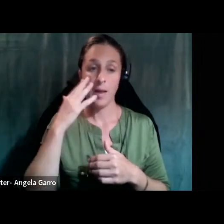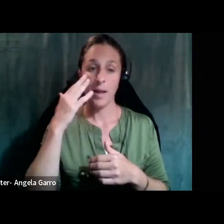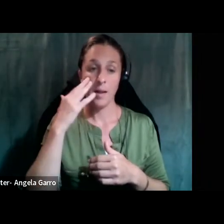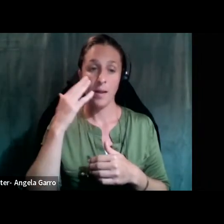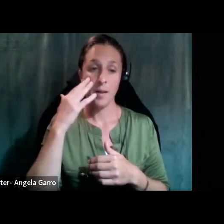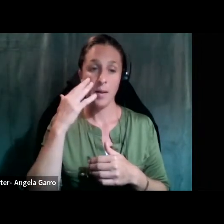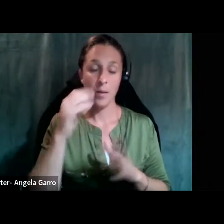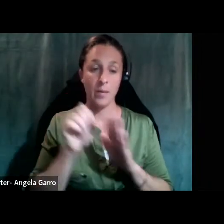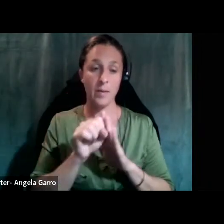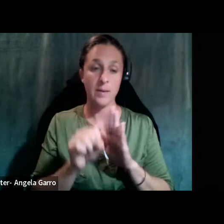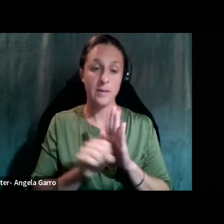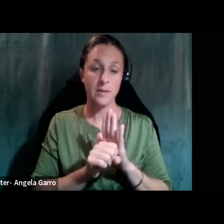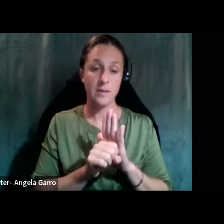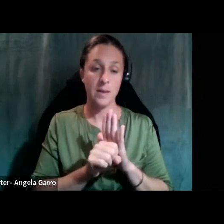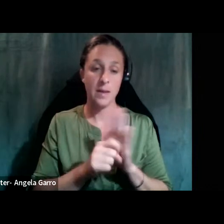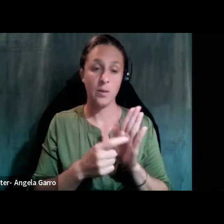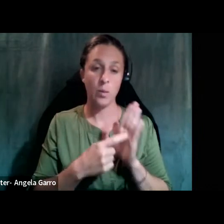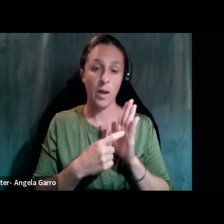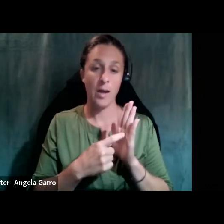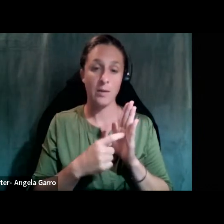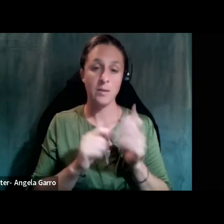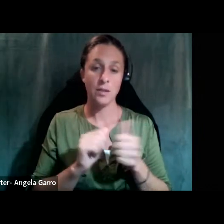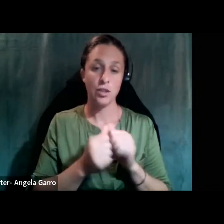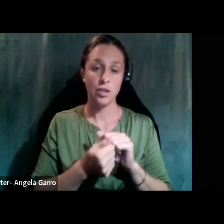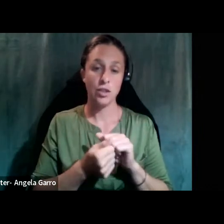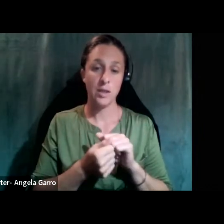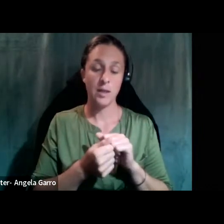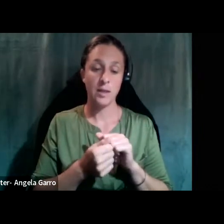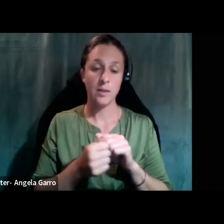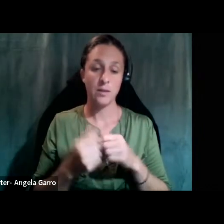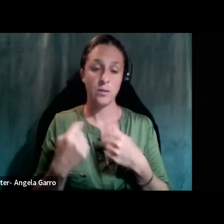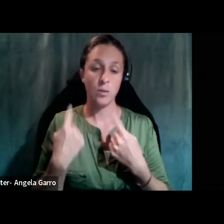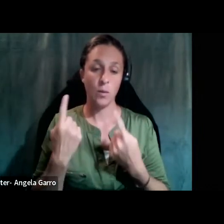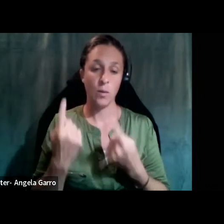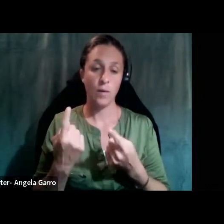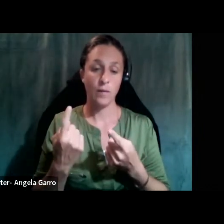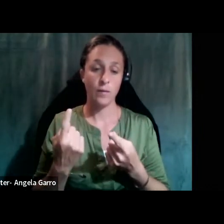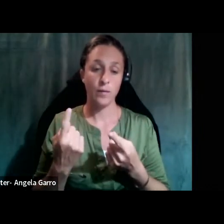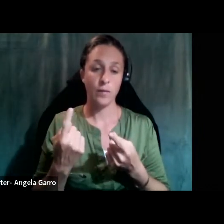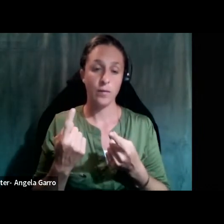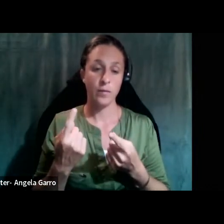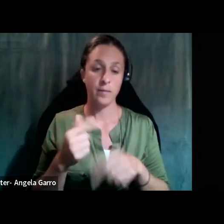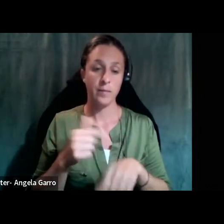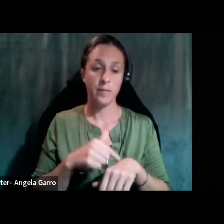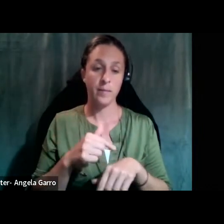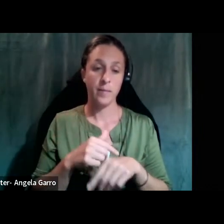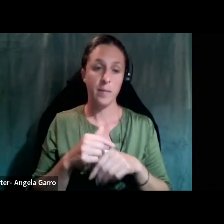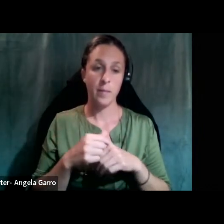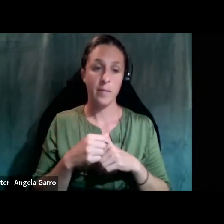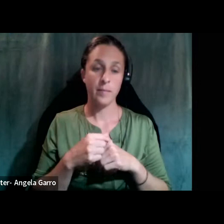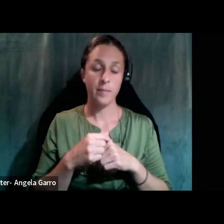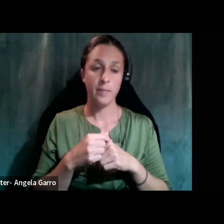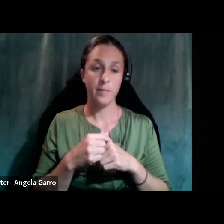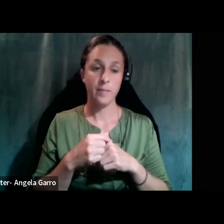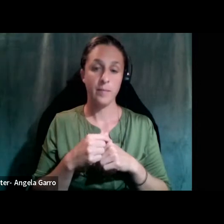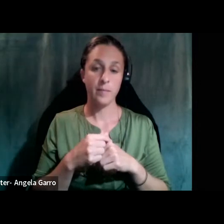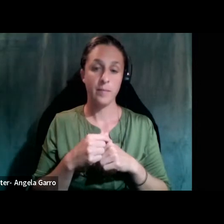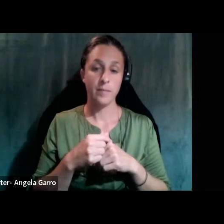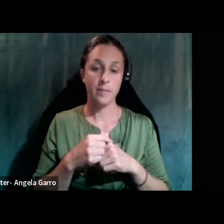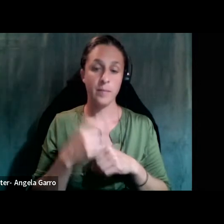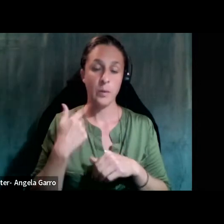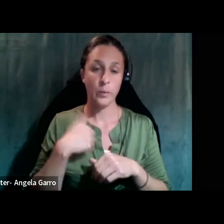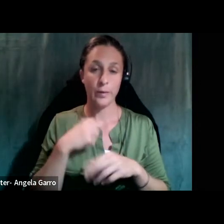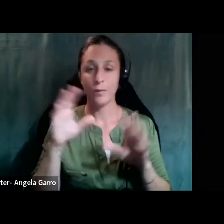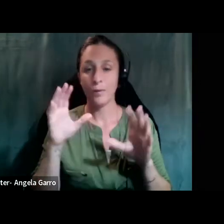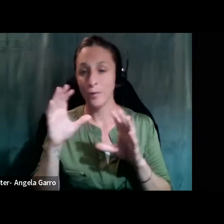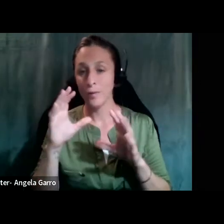the state requirements have changed over that period of time. And and we were looking,